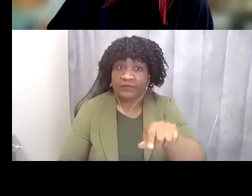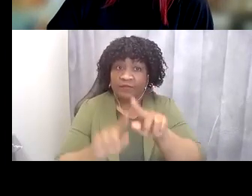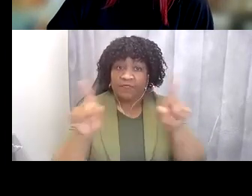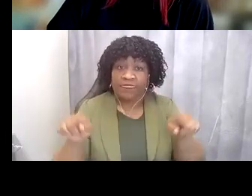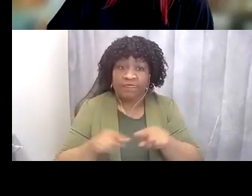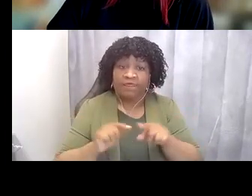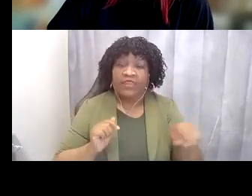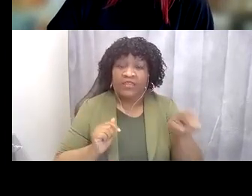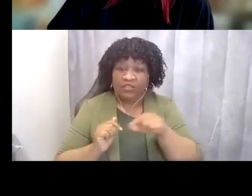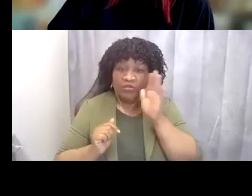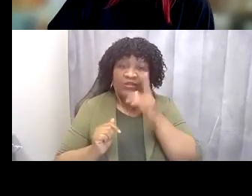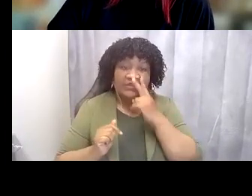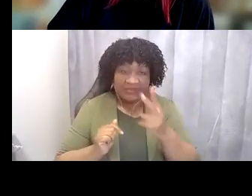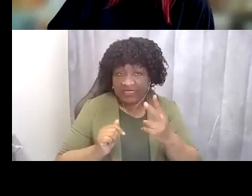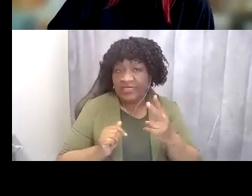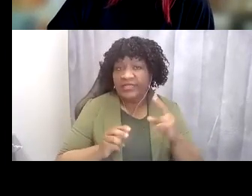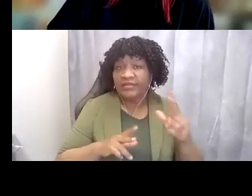are going to see people getting